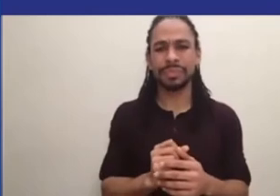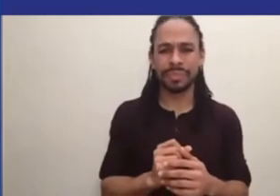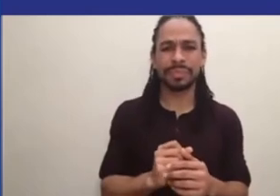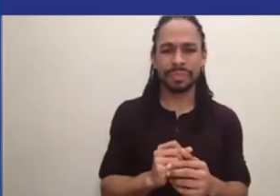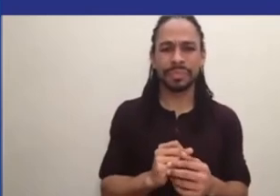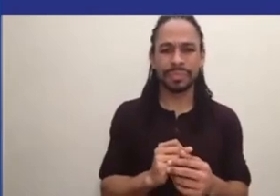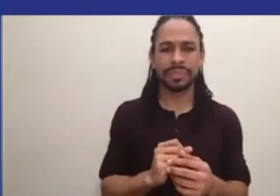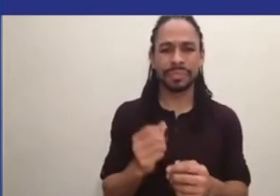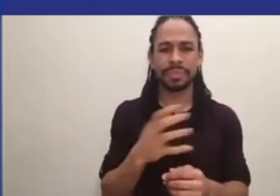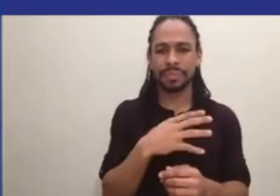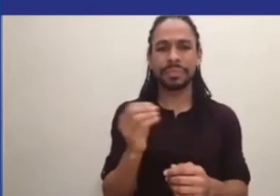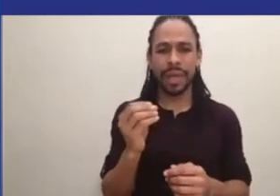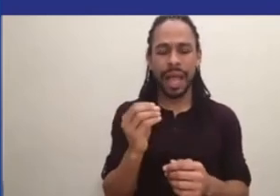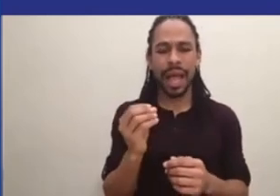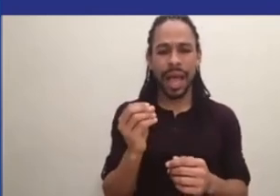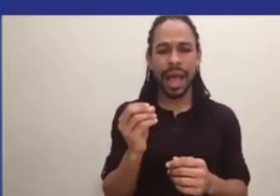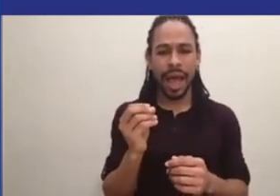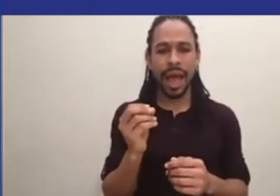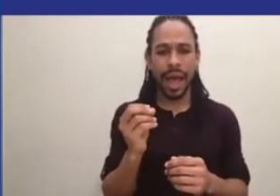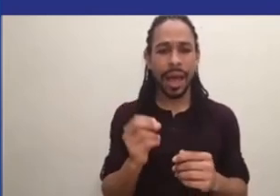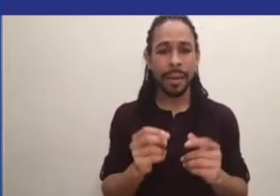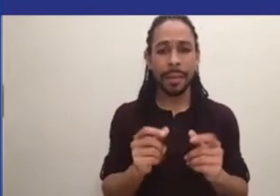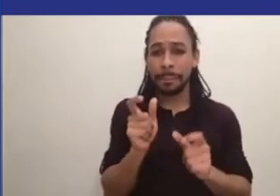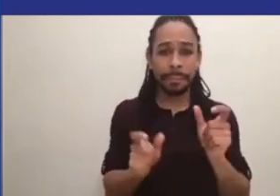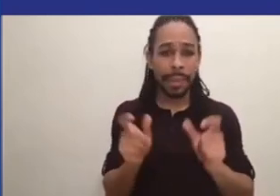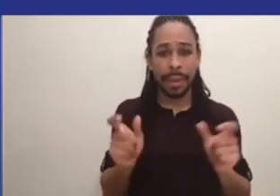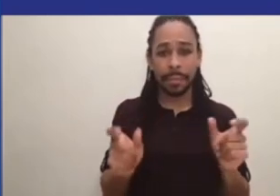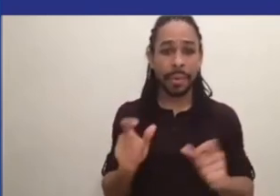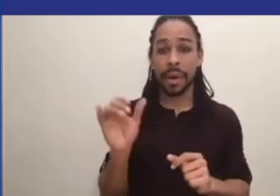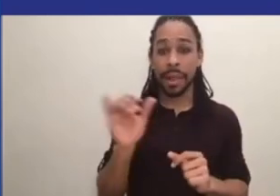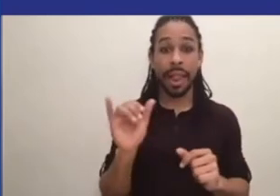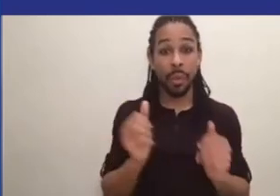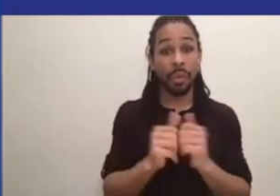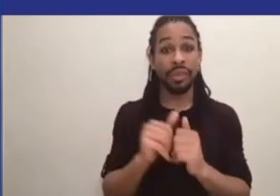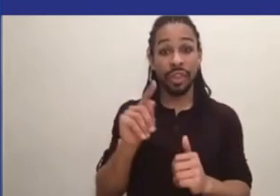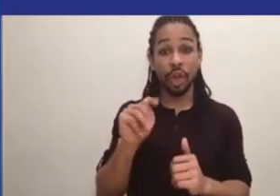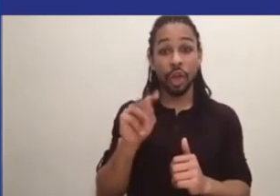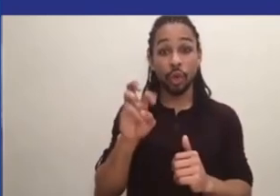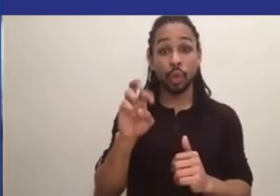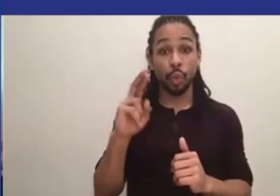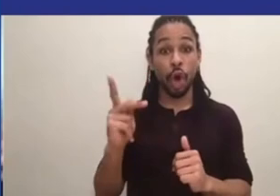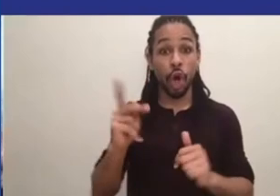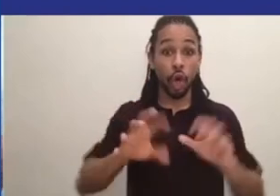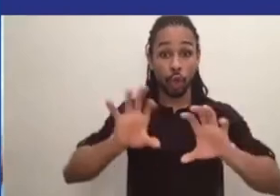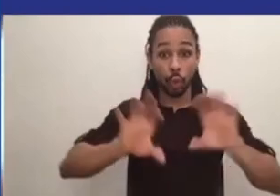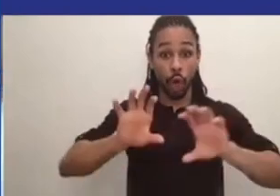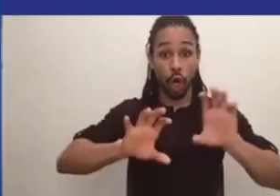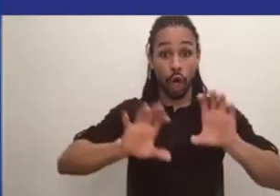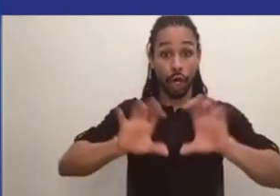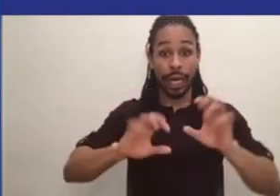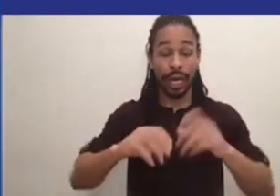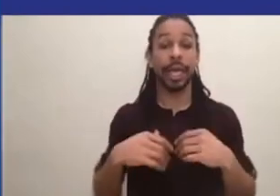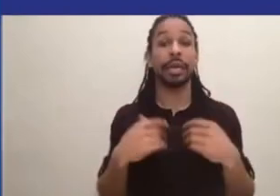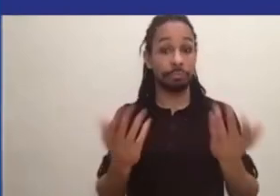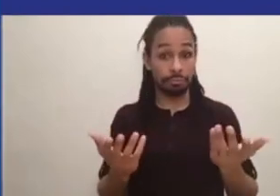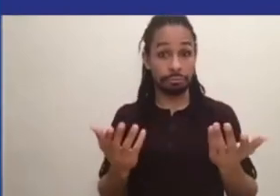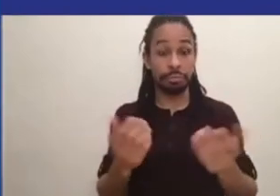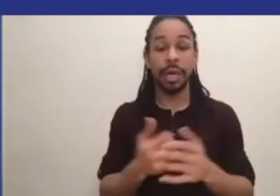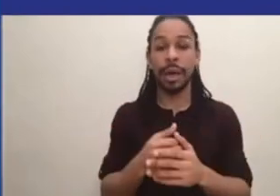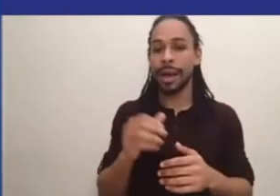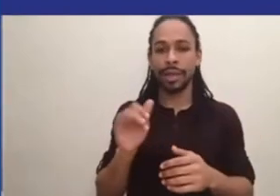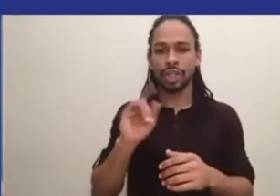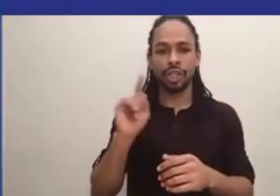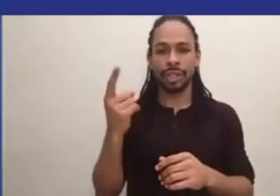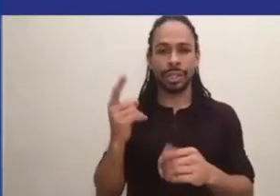you know, and people, like, even like with twerking, like, I hate that word. Like, cause now, like, it's just become